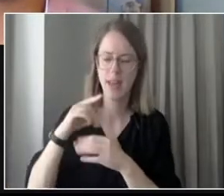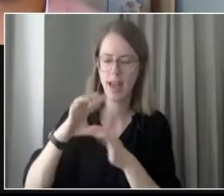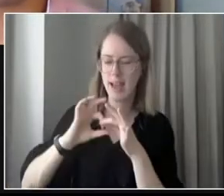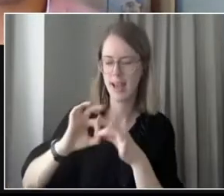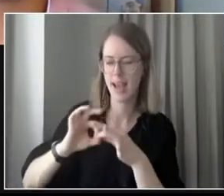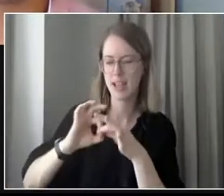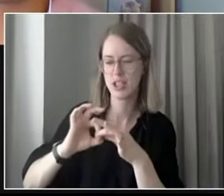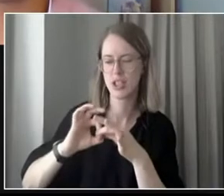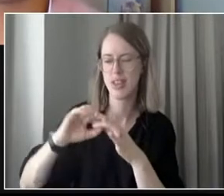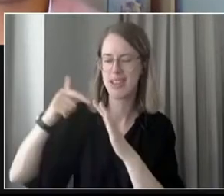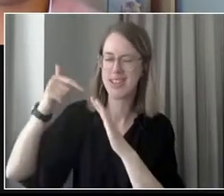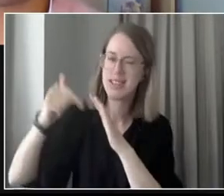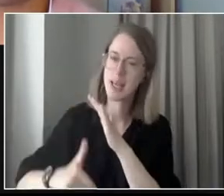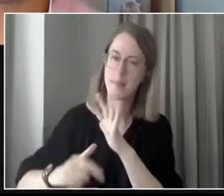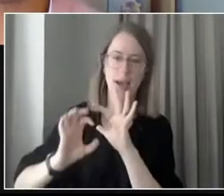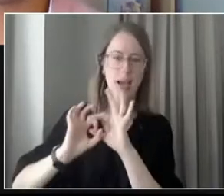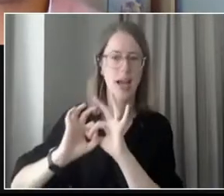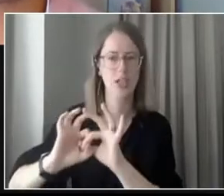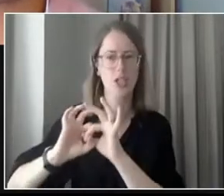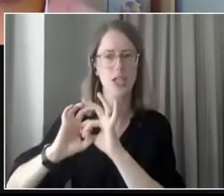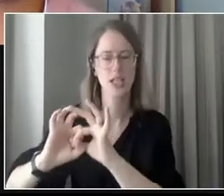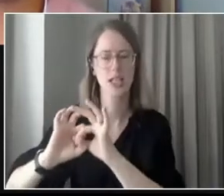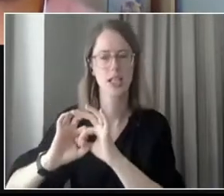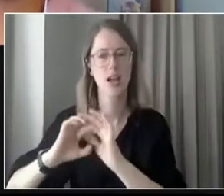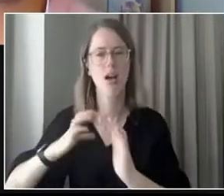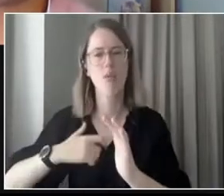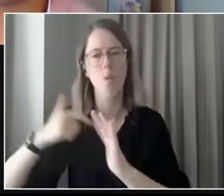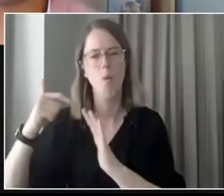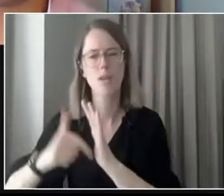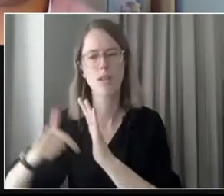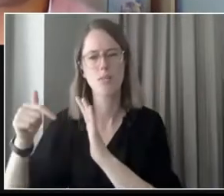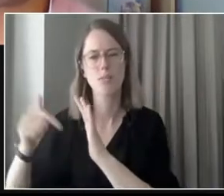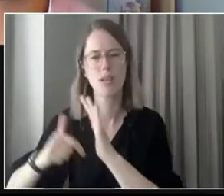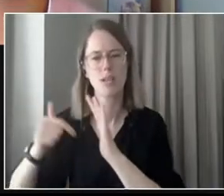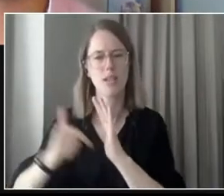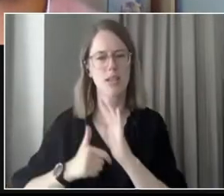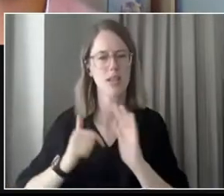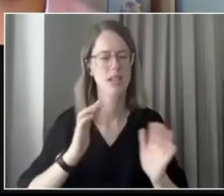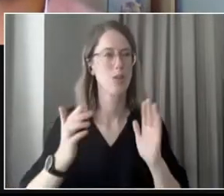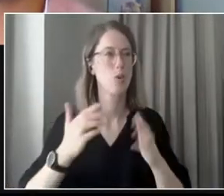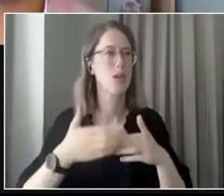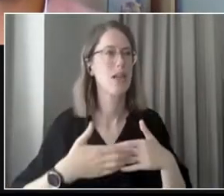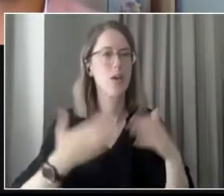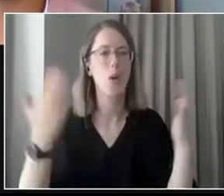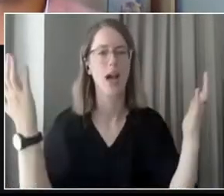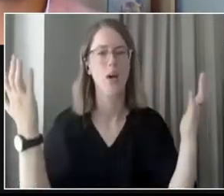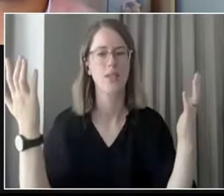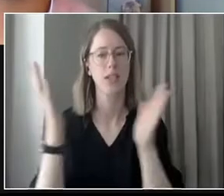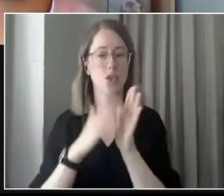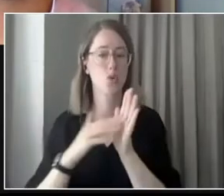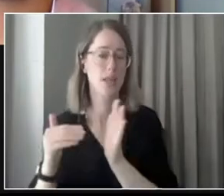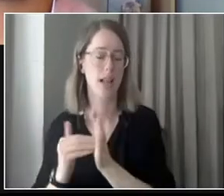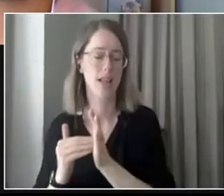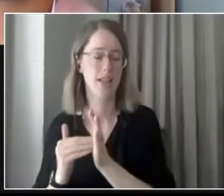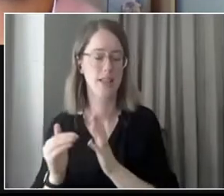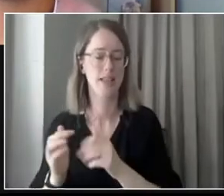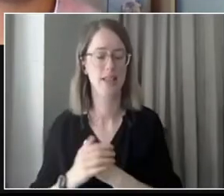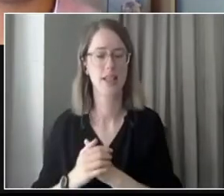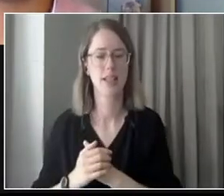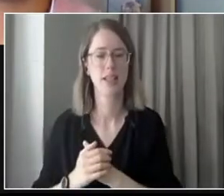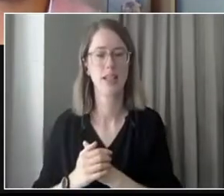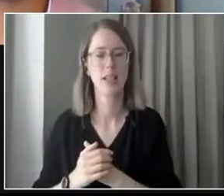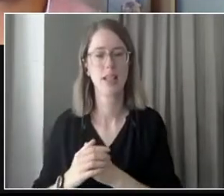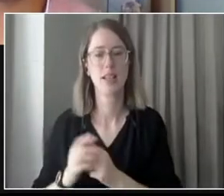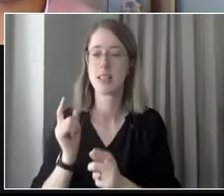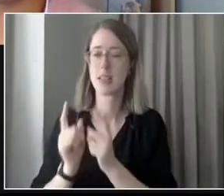really deeply. And they're engaging more deeply in most of the art forms than anyone else in New Zealand, and